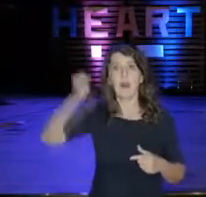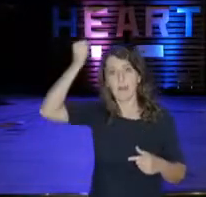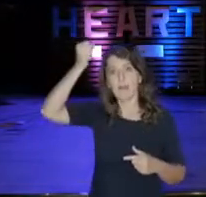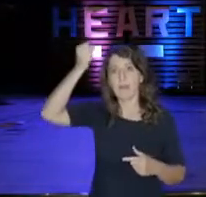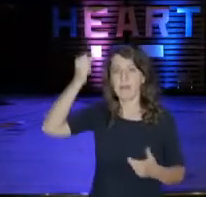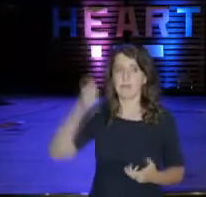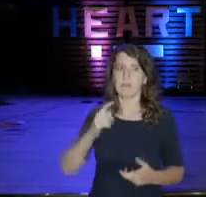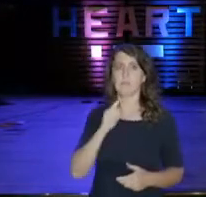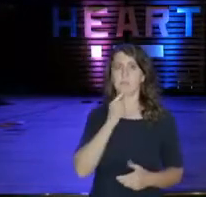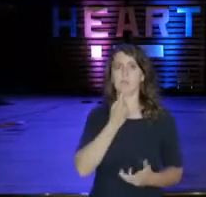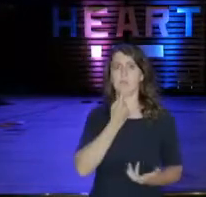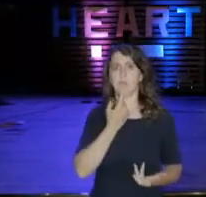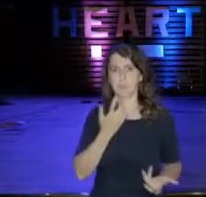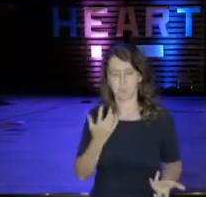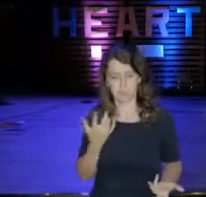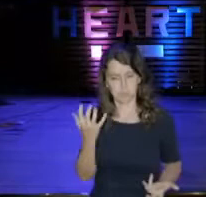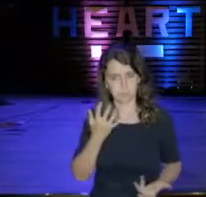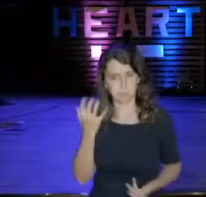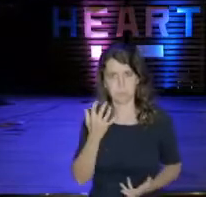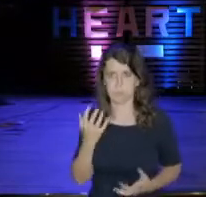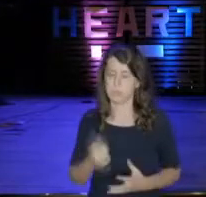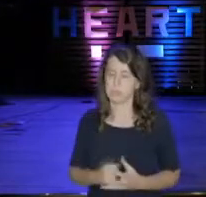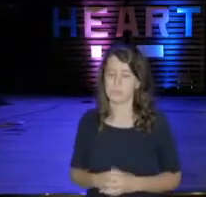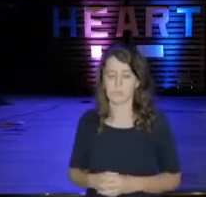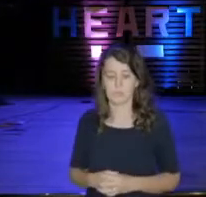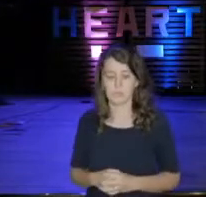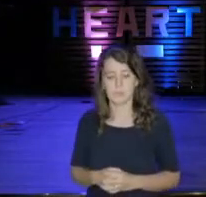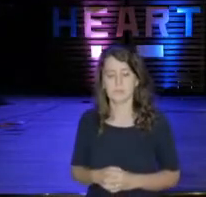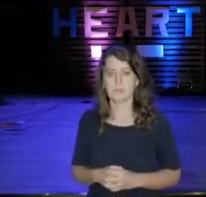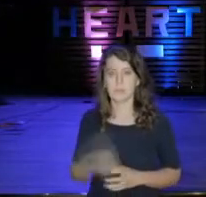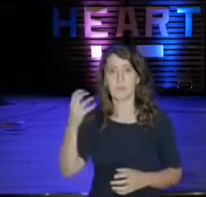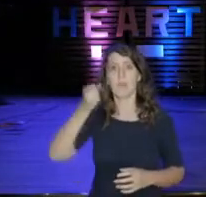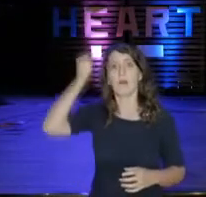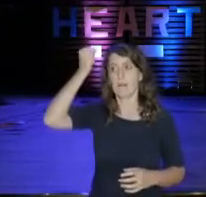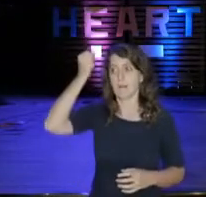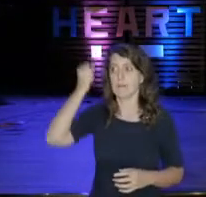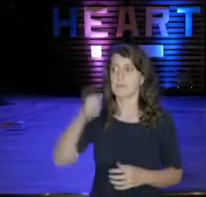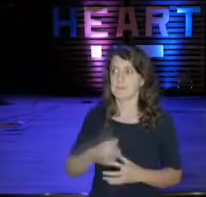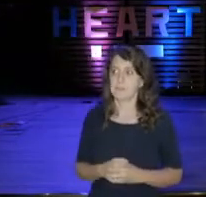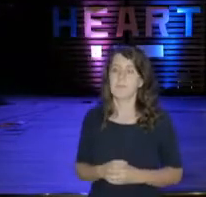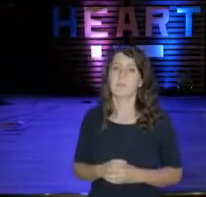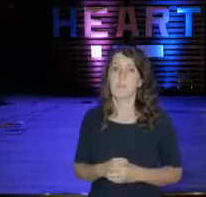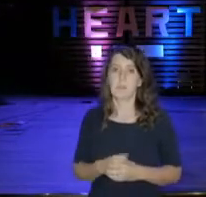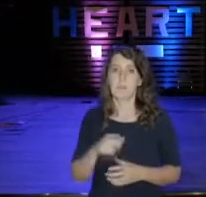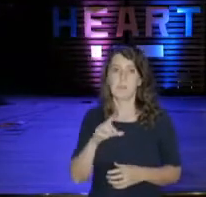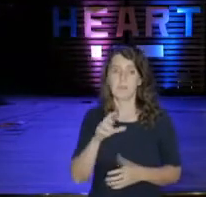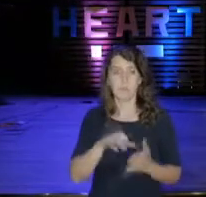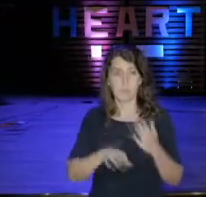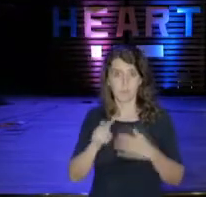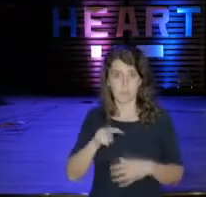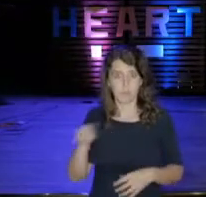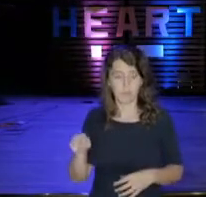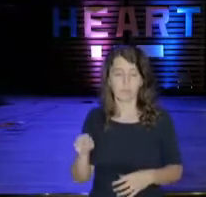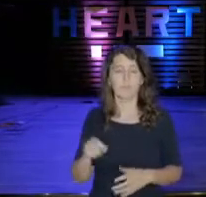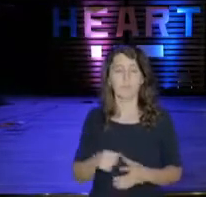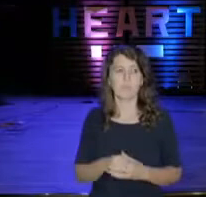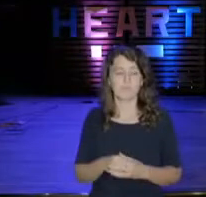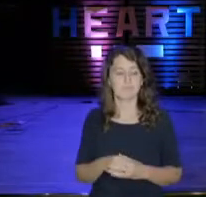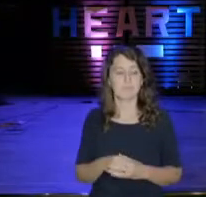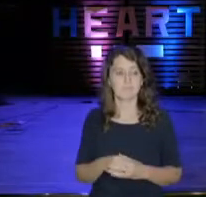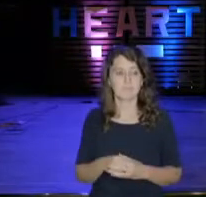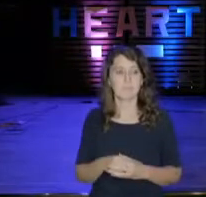is, eye for an eye back there, and man, it was rough. She used to be hung. Now, in Deuteronomy 22, it says that if